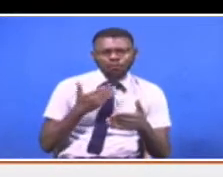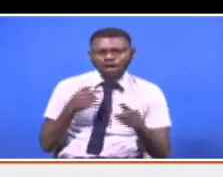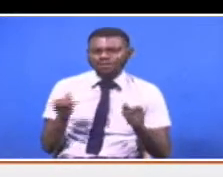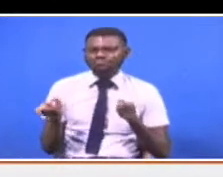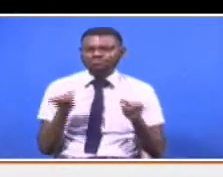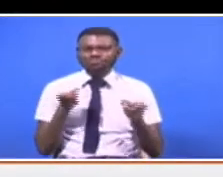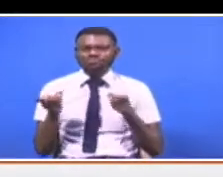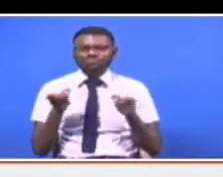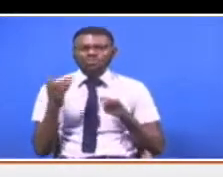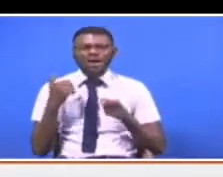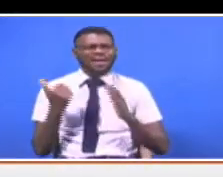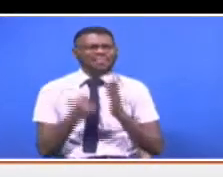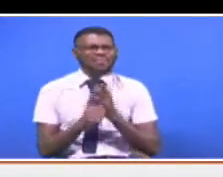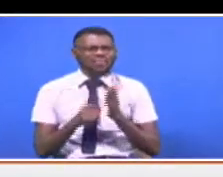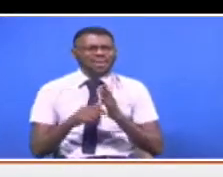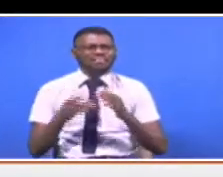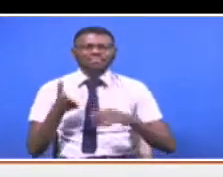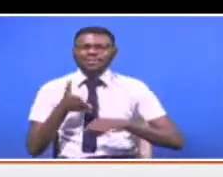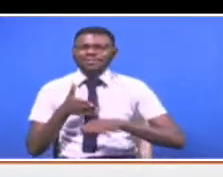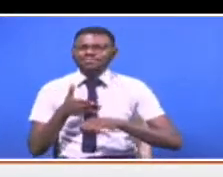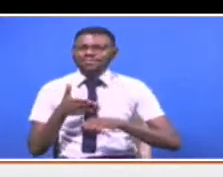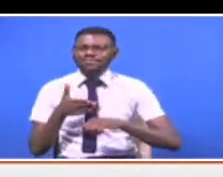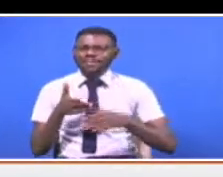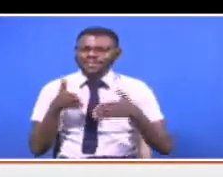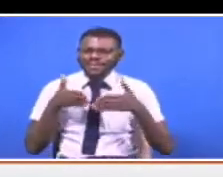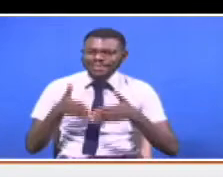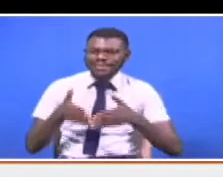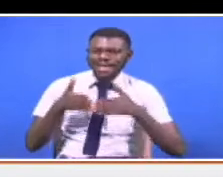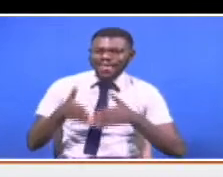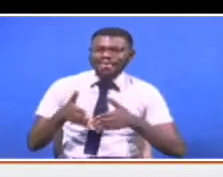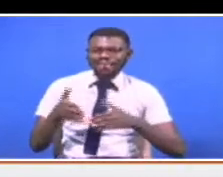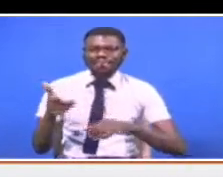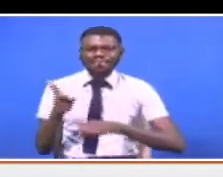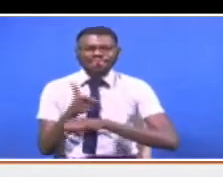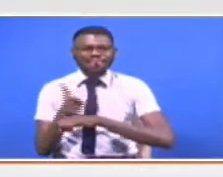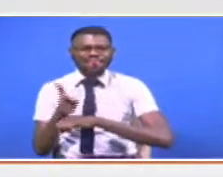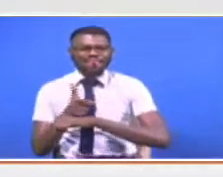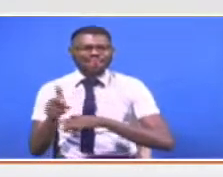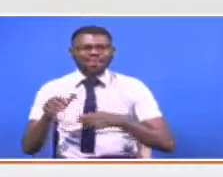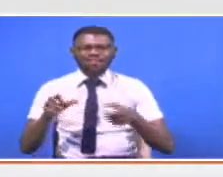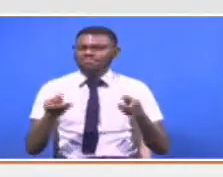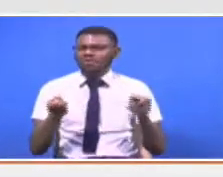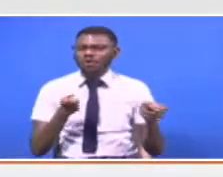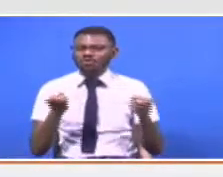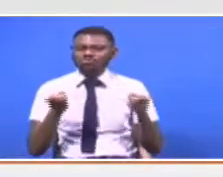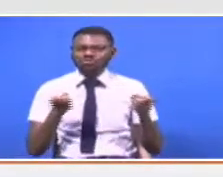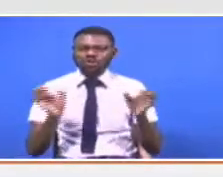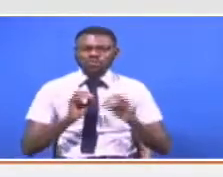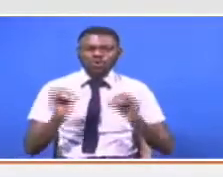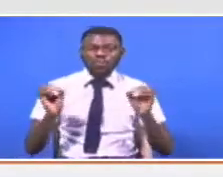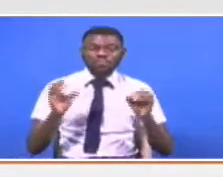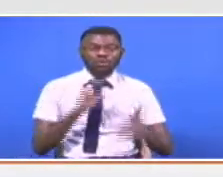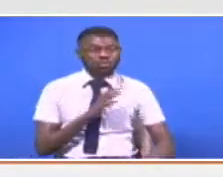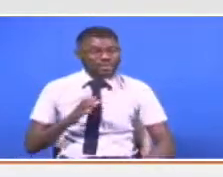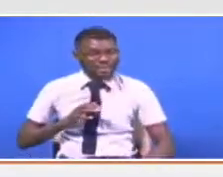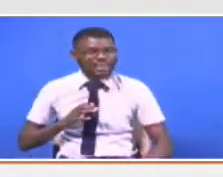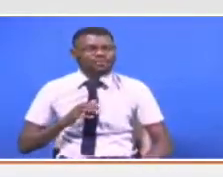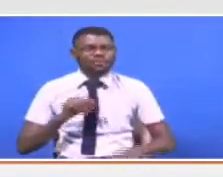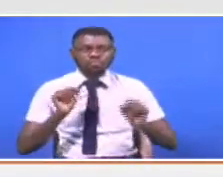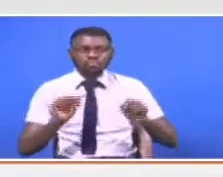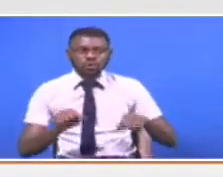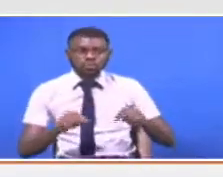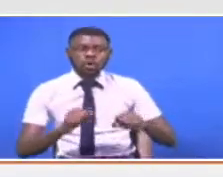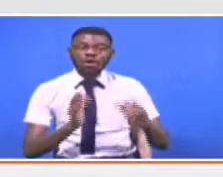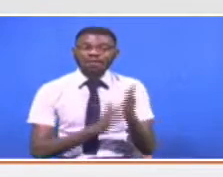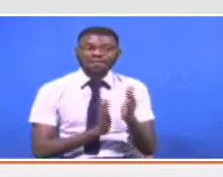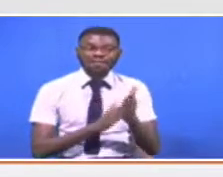sexual content is shared in the late night without any regulations. Should the petitions committee recommend on the banning of the